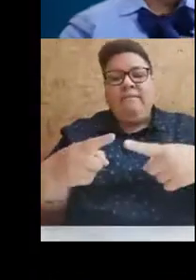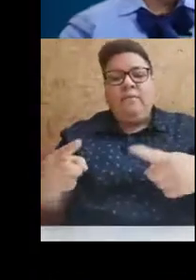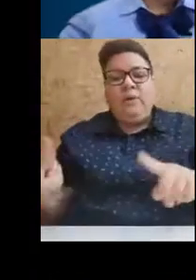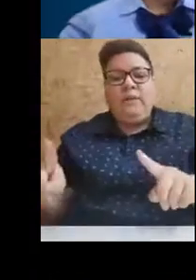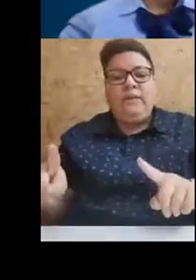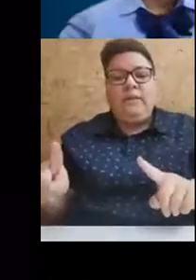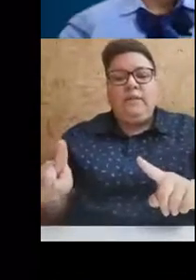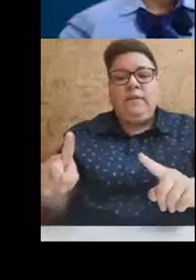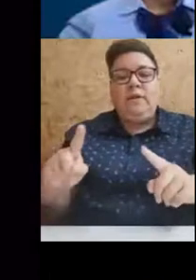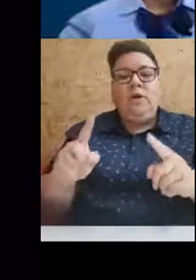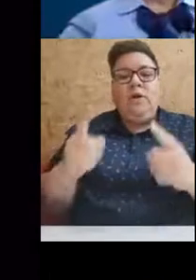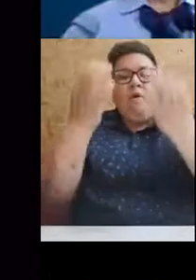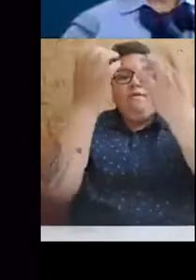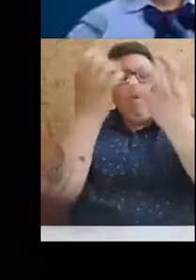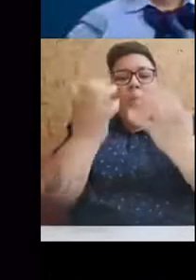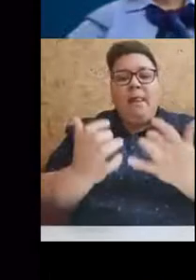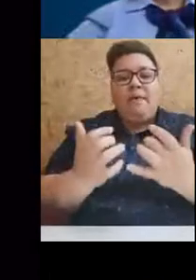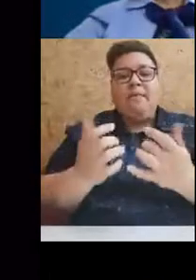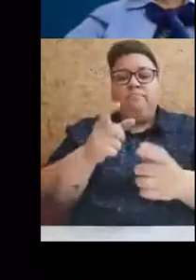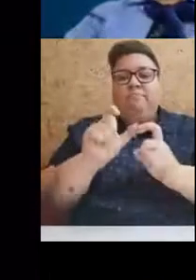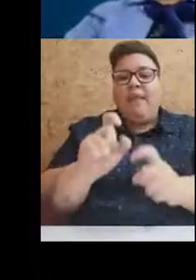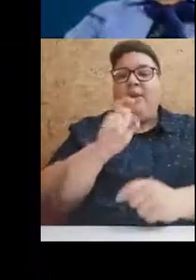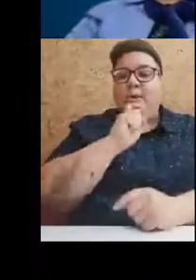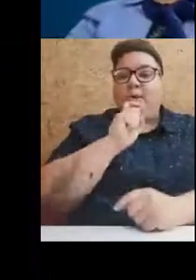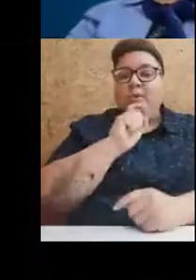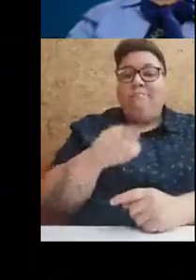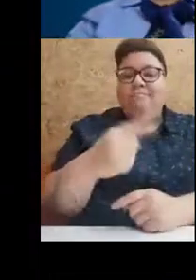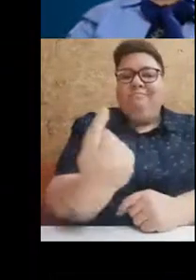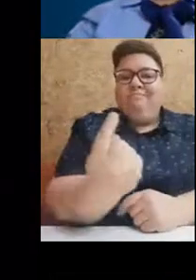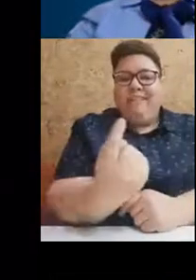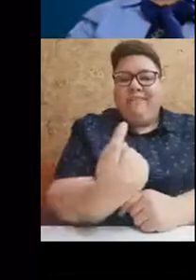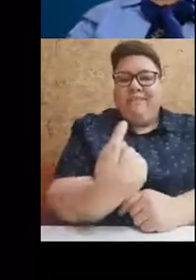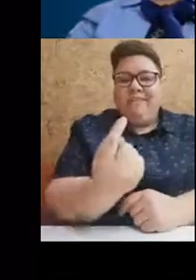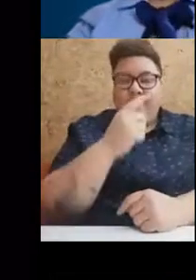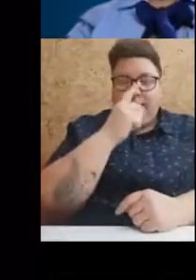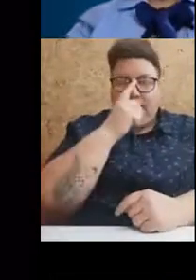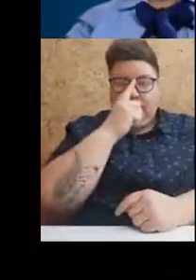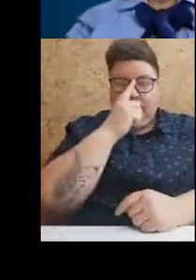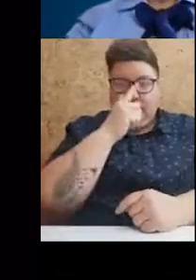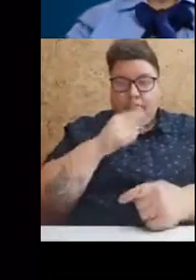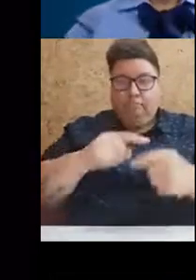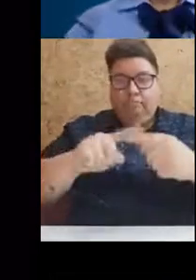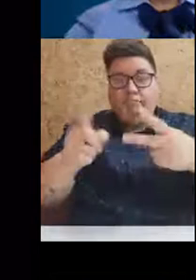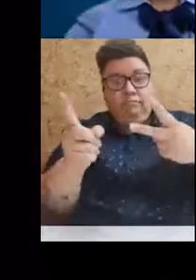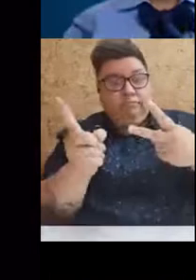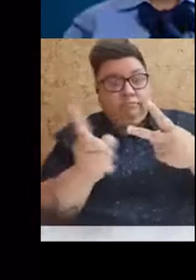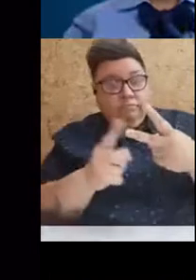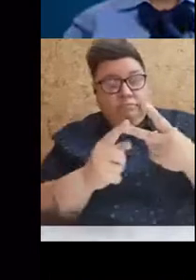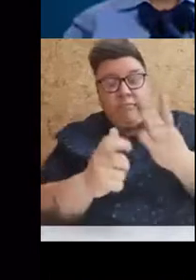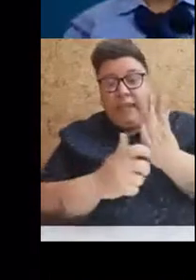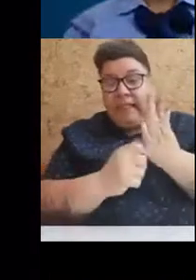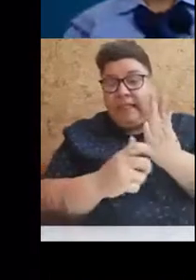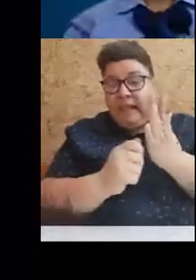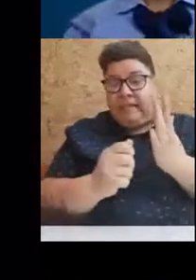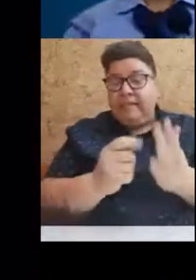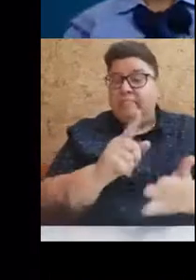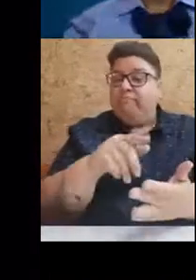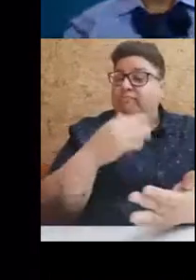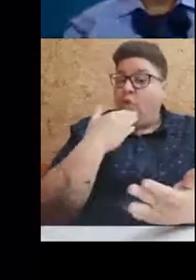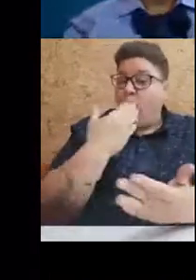formulas that must be used by yourself. The second tax incentive that we offer, that small